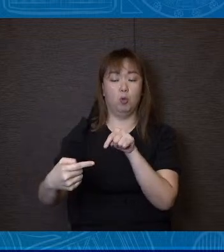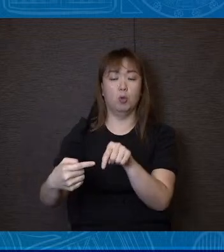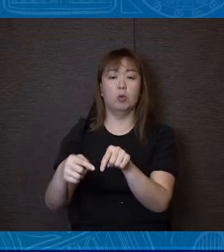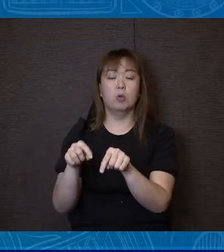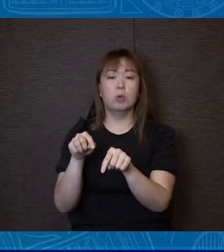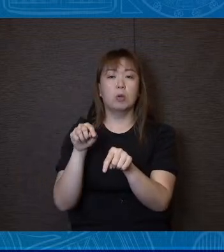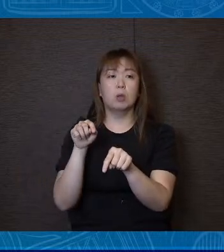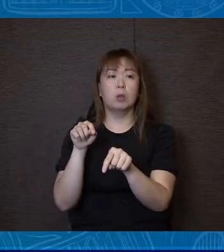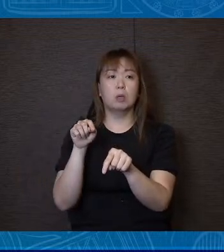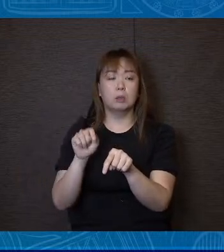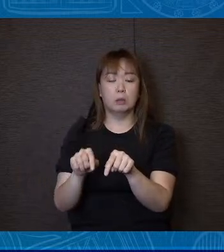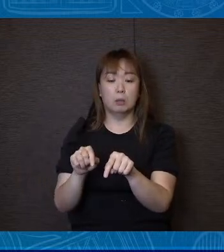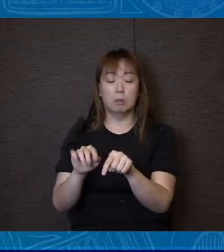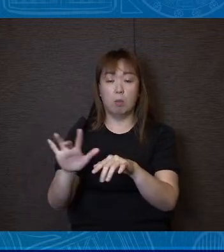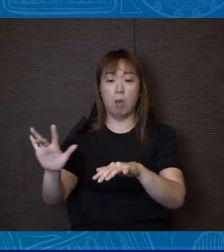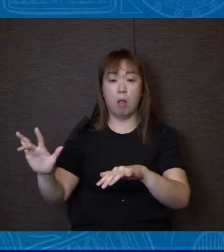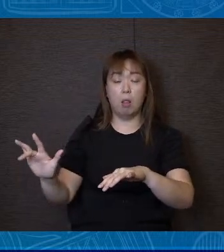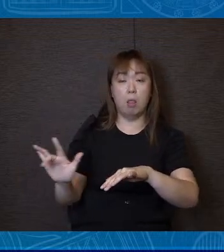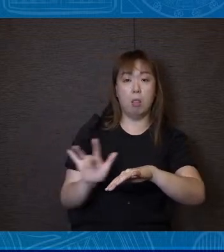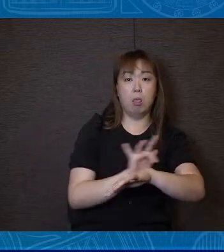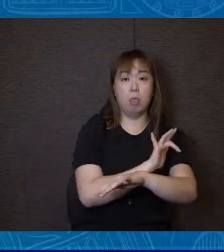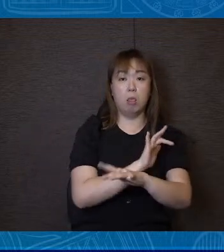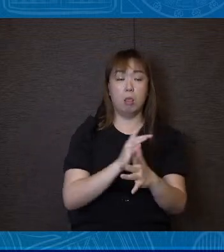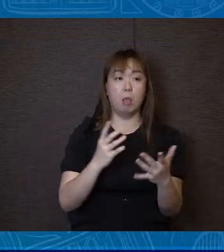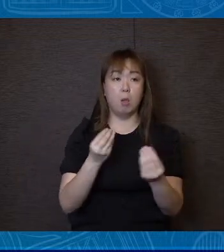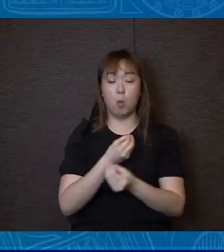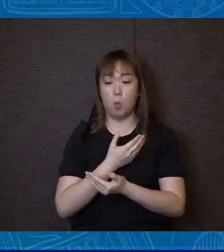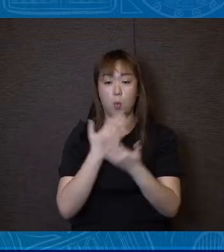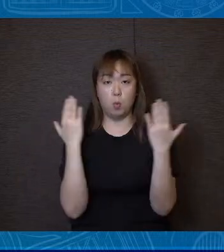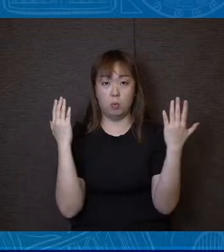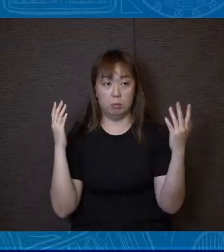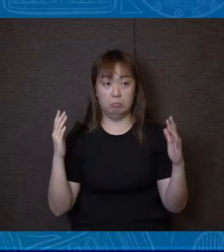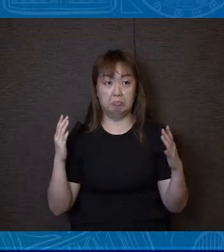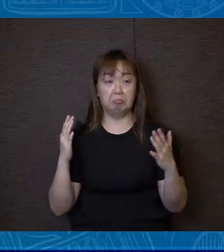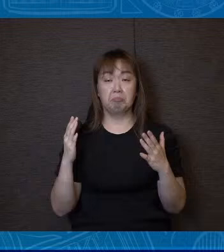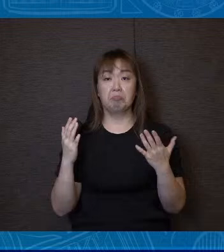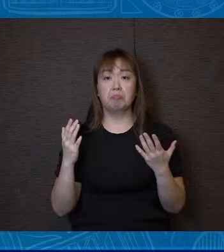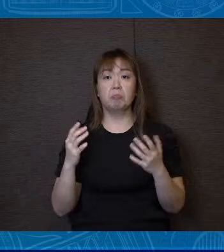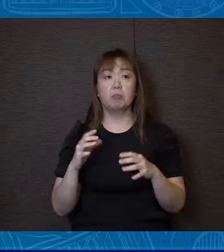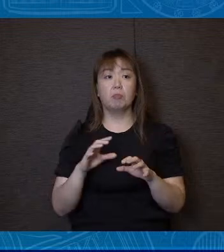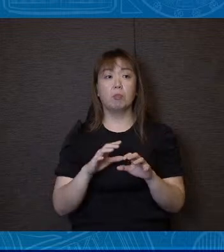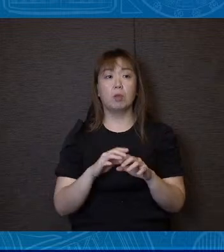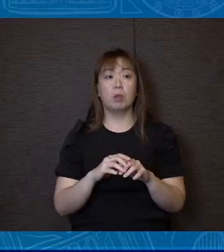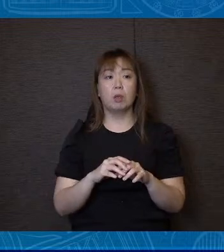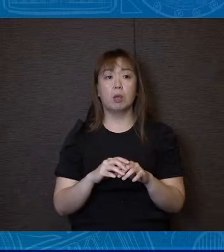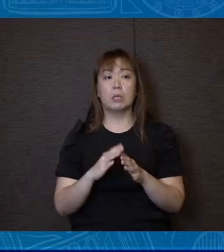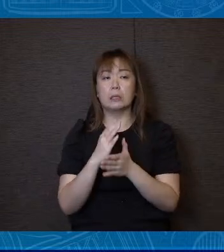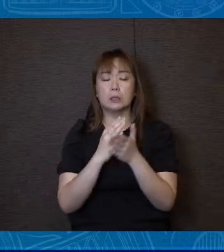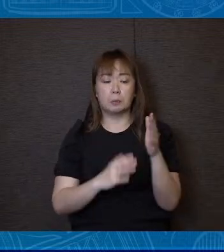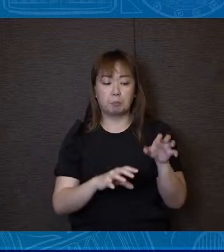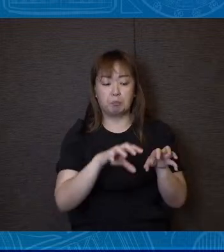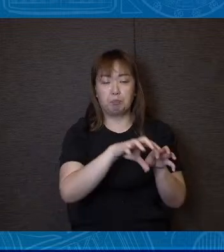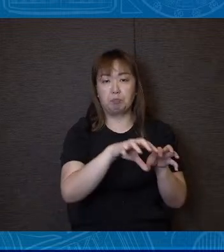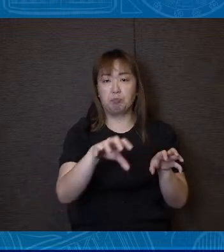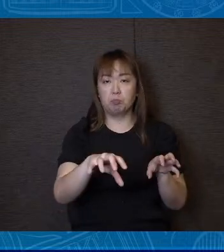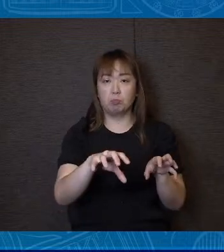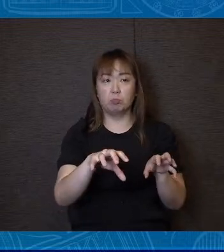we became blind actually. Some of the municipalities in our district